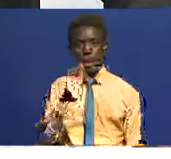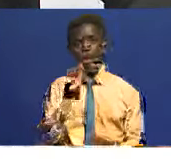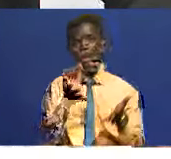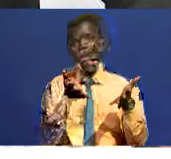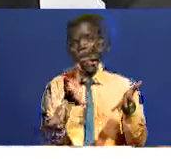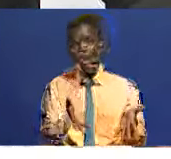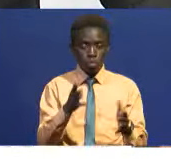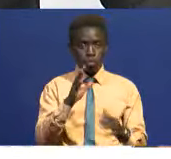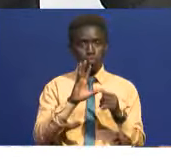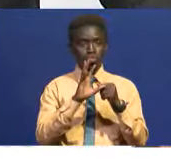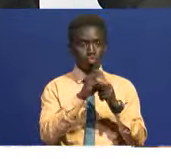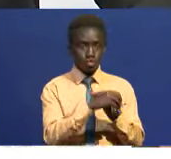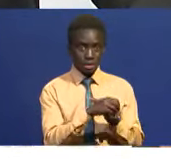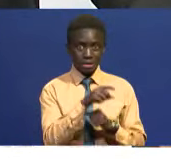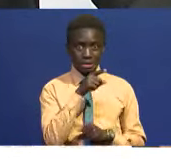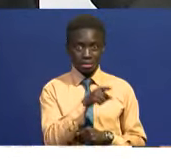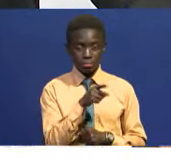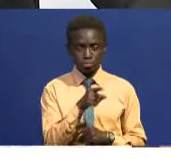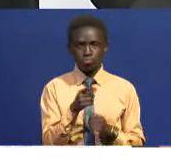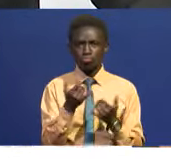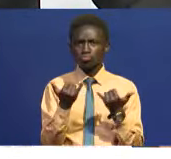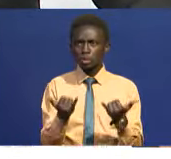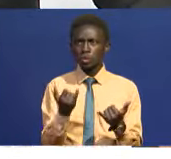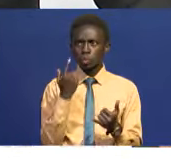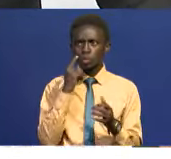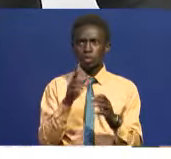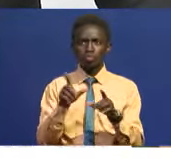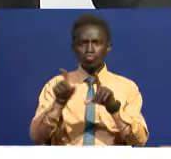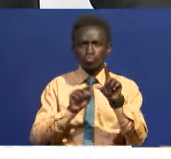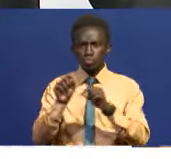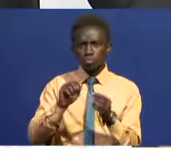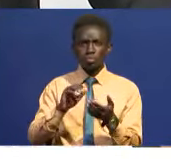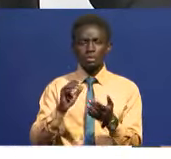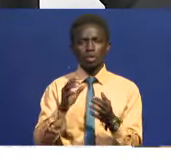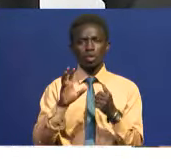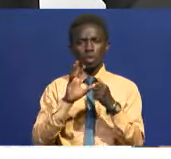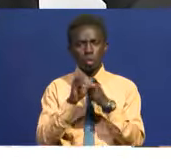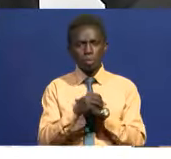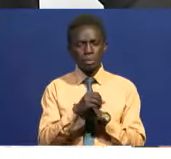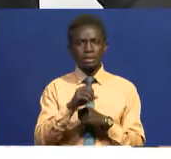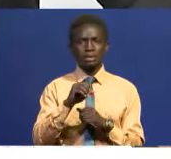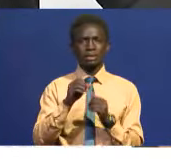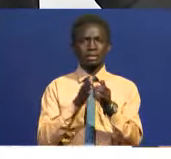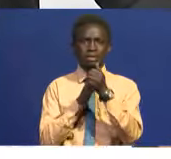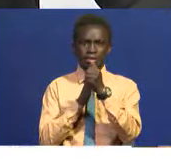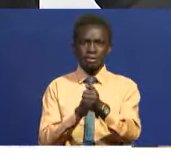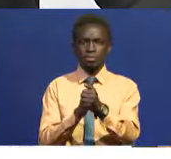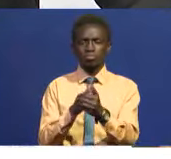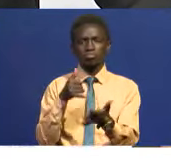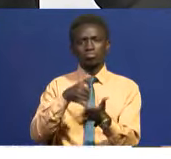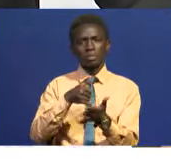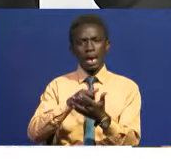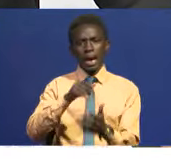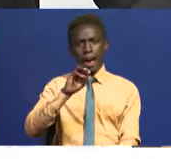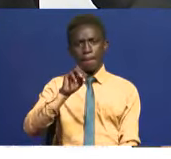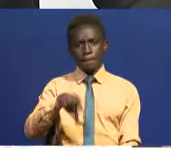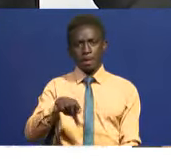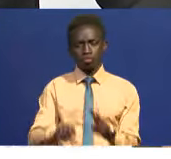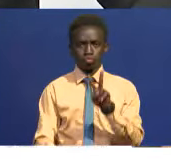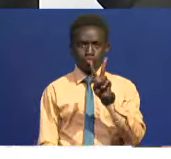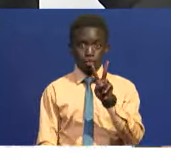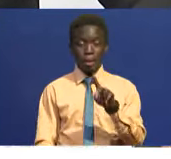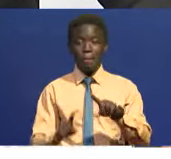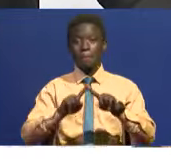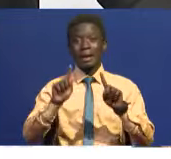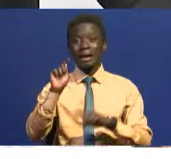ODM rebels welcomed the nomination of four ODM leaders, including two MPs, to the cabinet. However, a section of Kenyans expressed